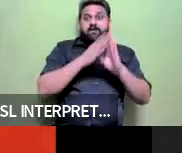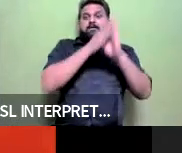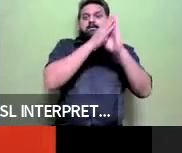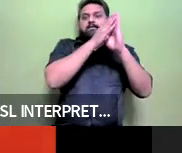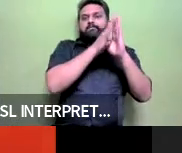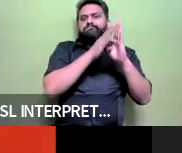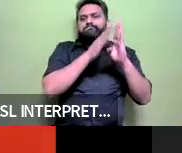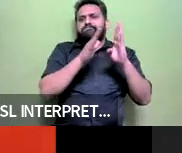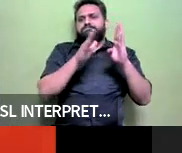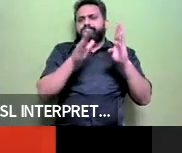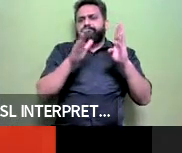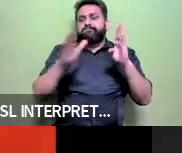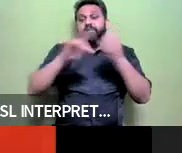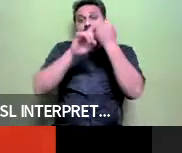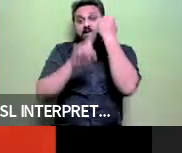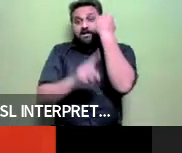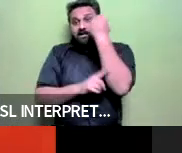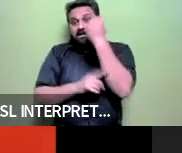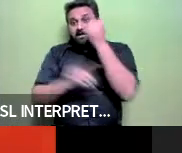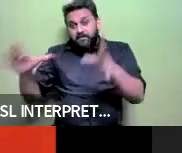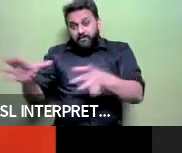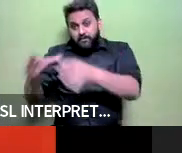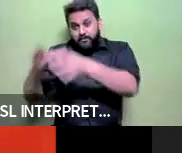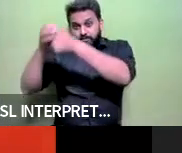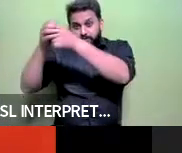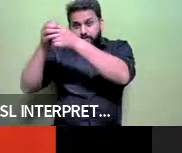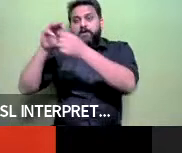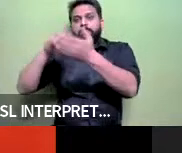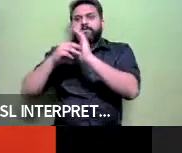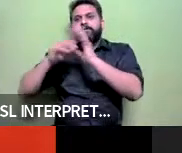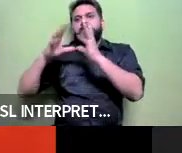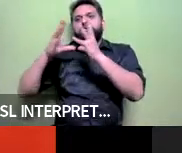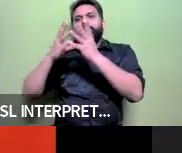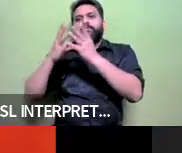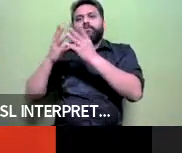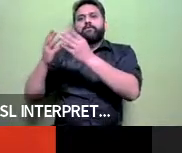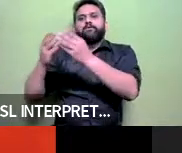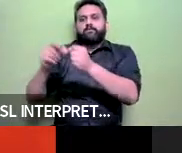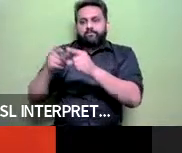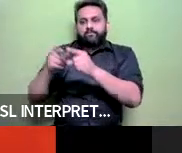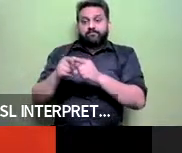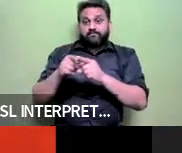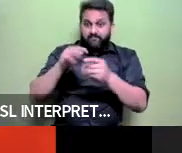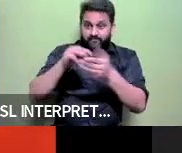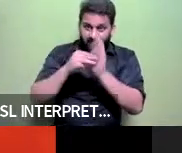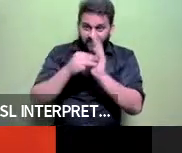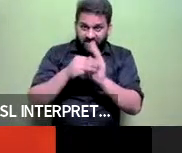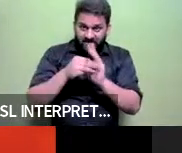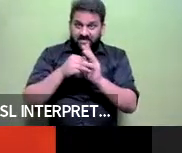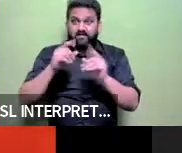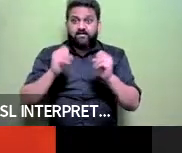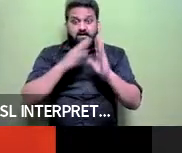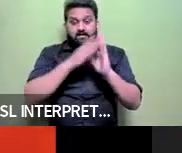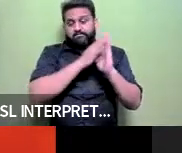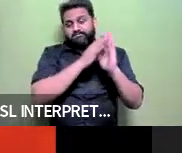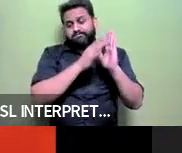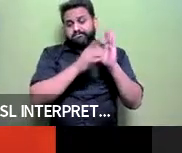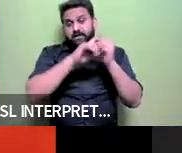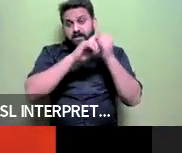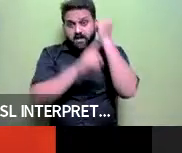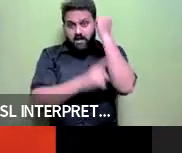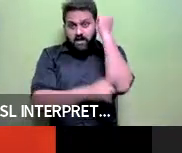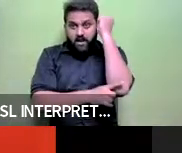time, your conclusion should be like a big thunder, a big bang, so that once you finish, the room